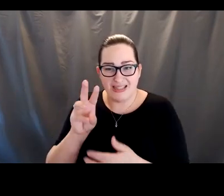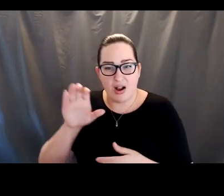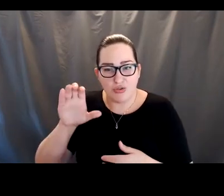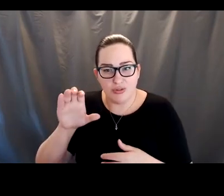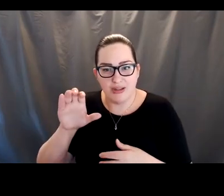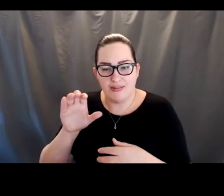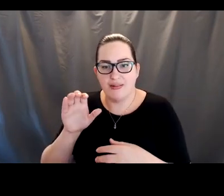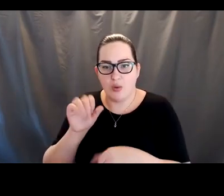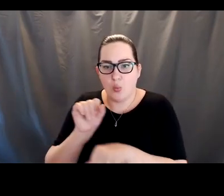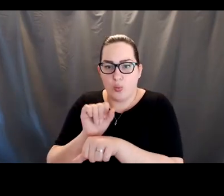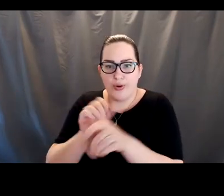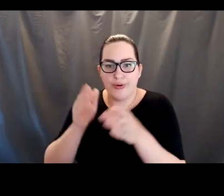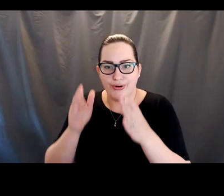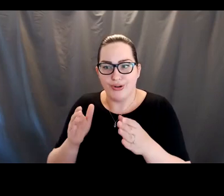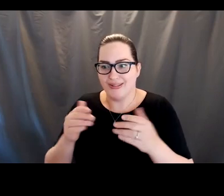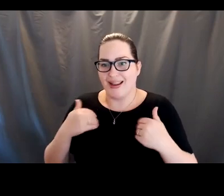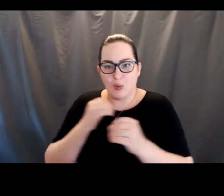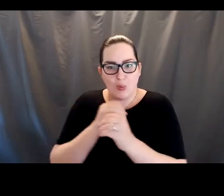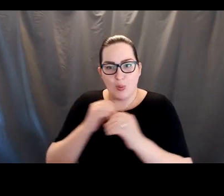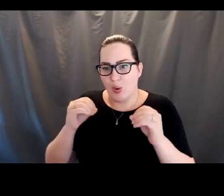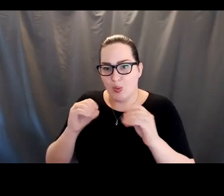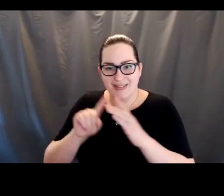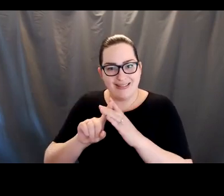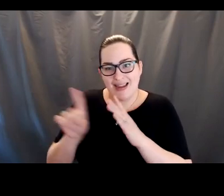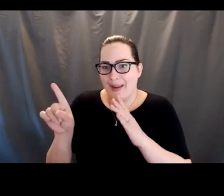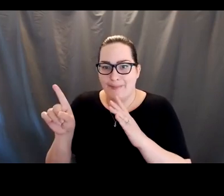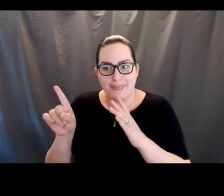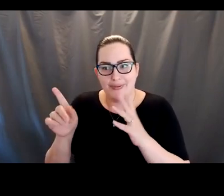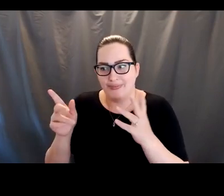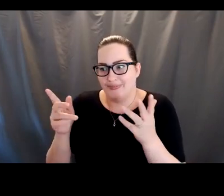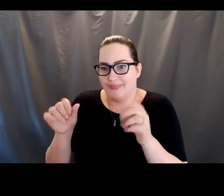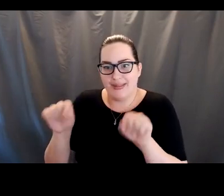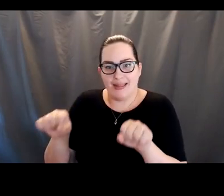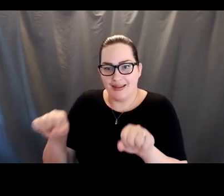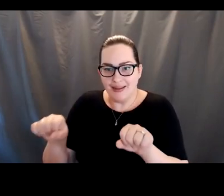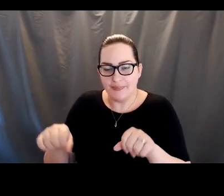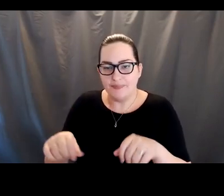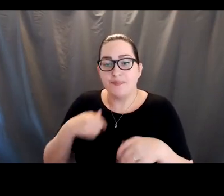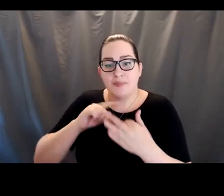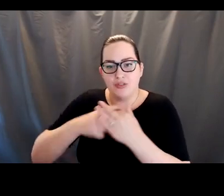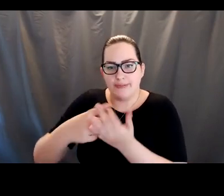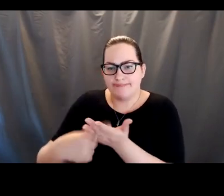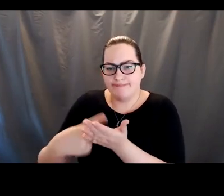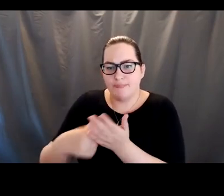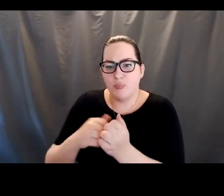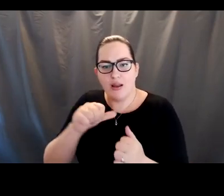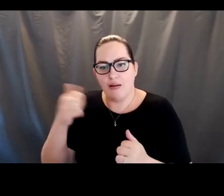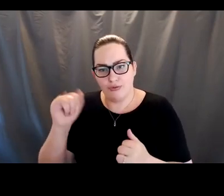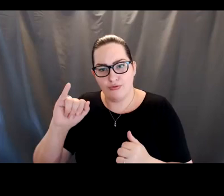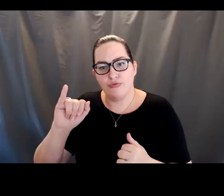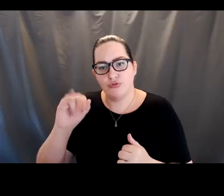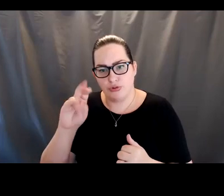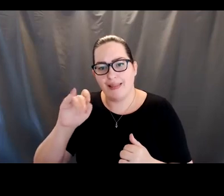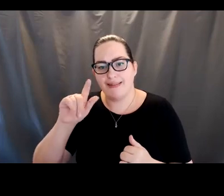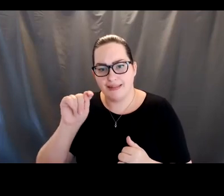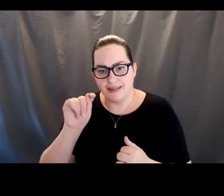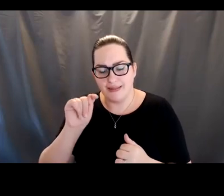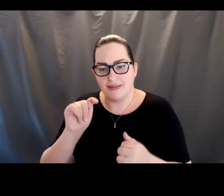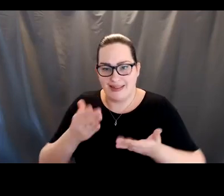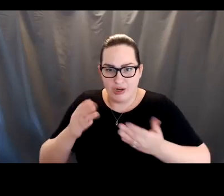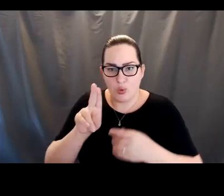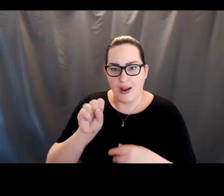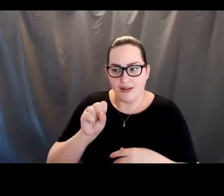route. I started speaking to other journalists in the US who were trying to help journalists in Afghanistan get out.